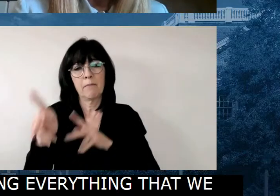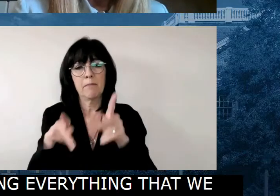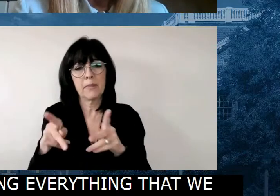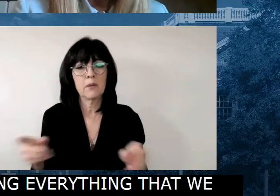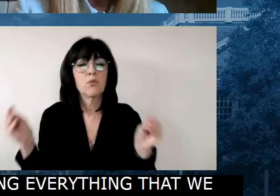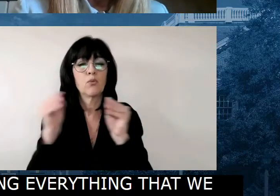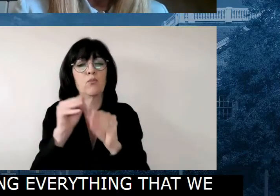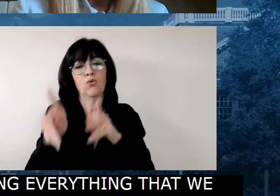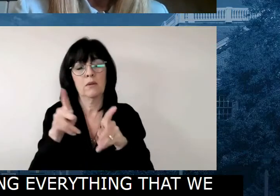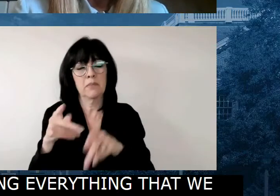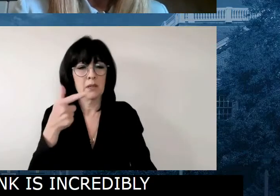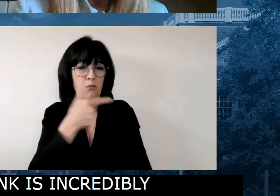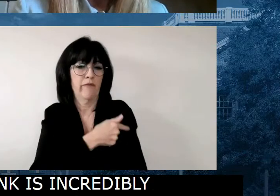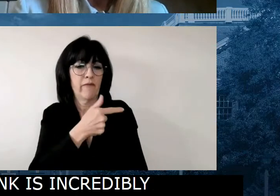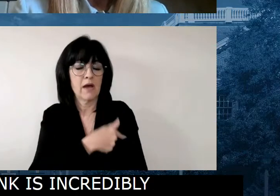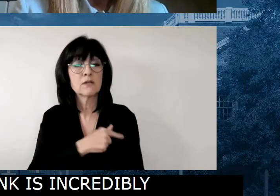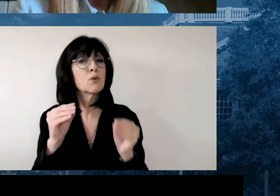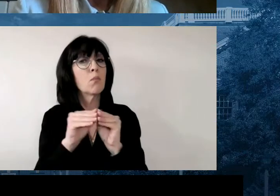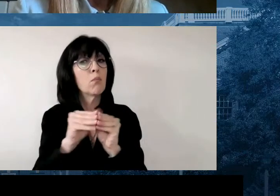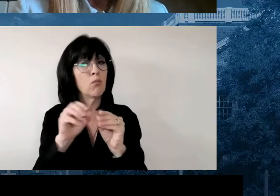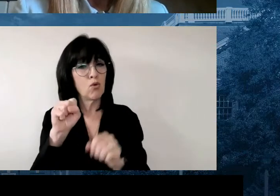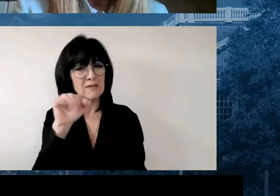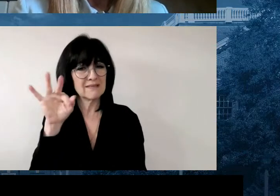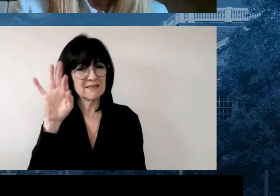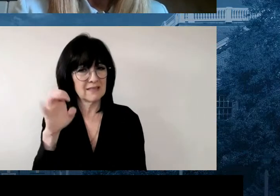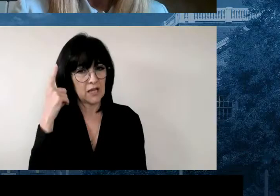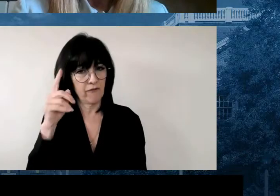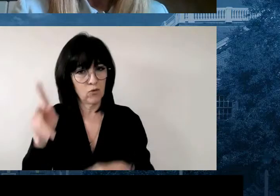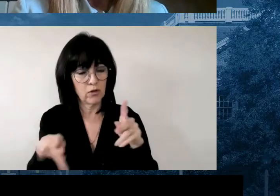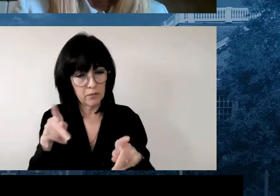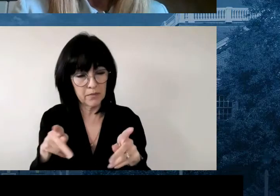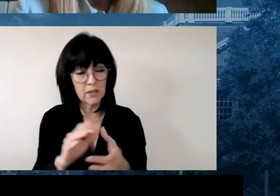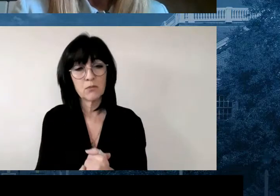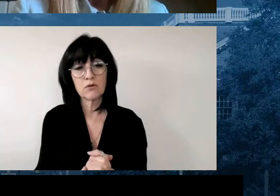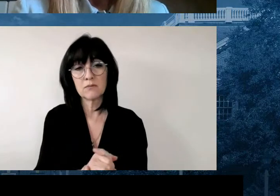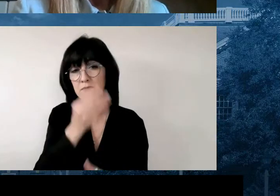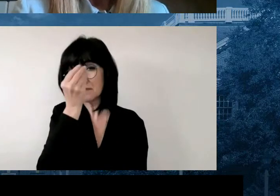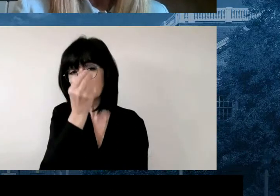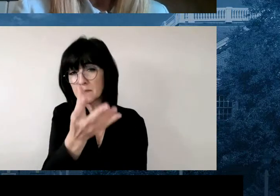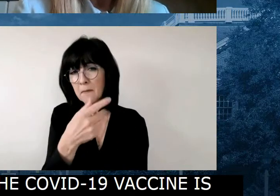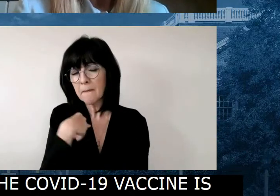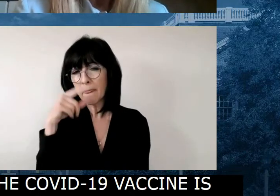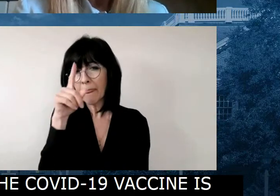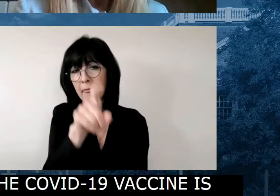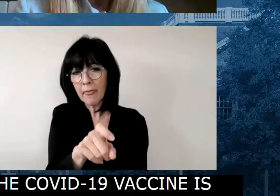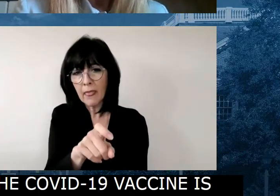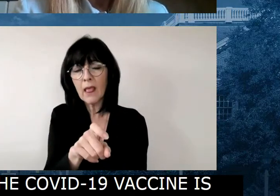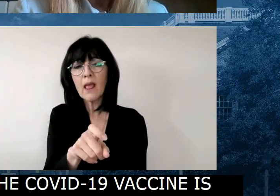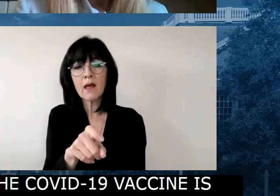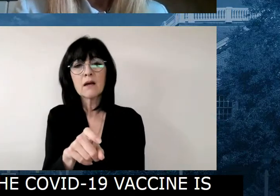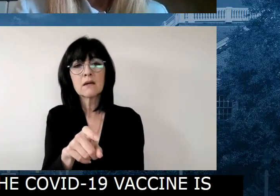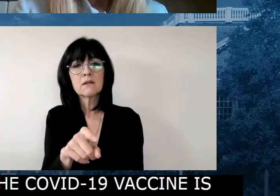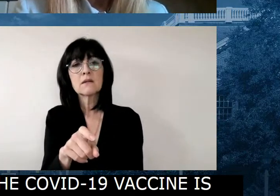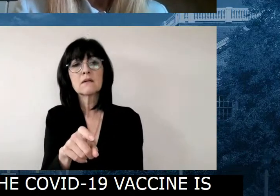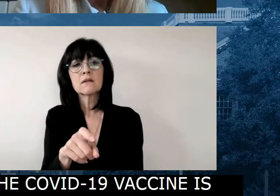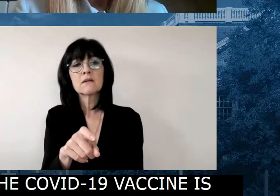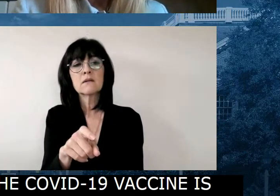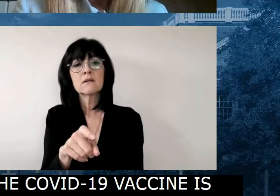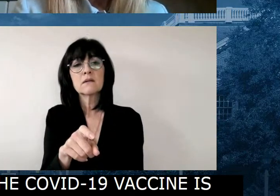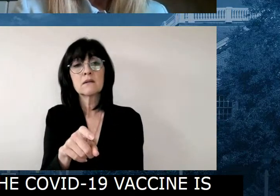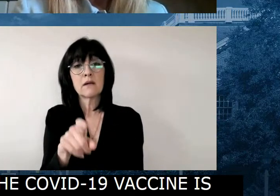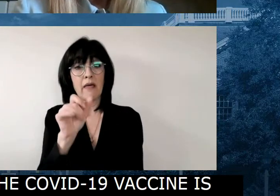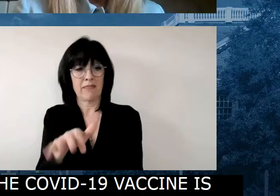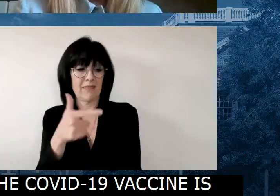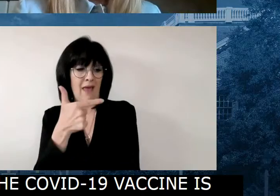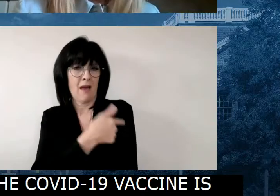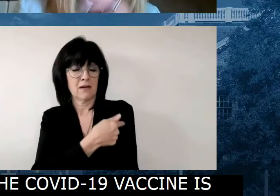And second question, the COVID-19 vaccine is supposed to be free. How many instances of people getting billed have you received or are you aware